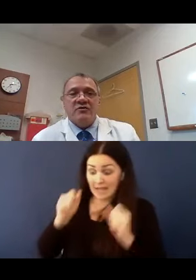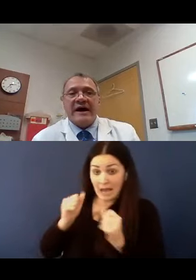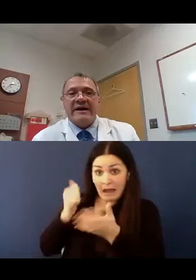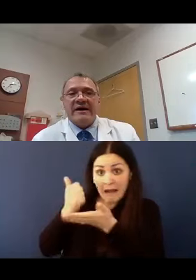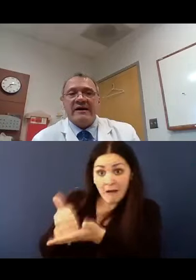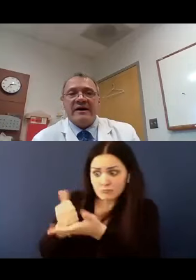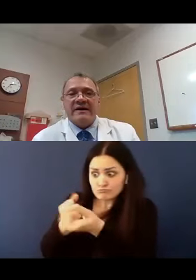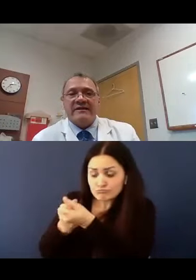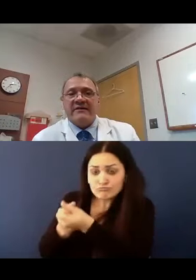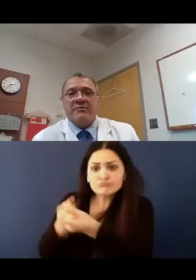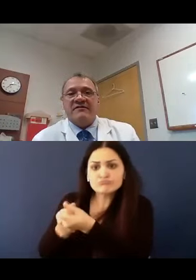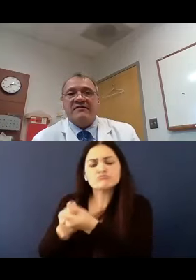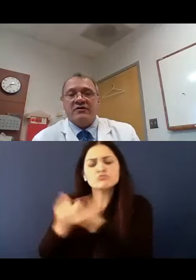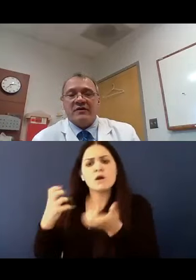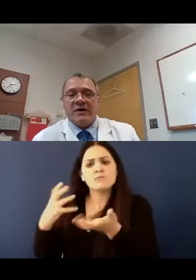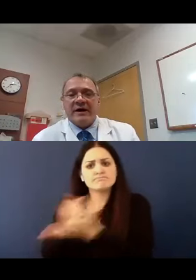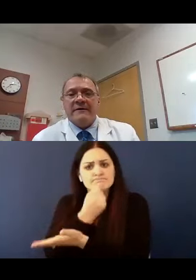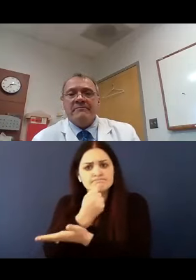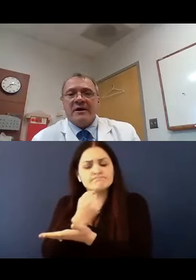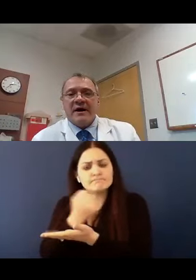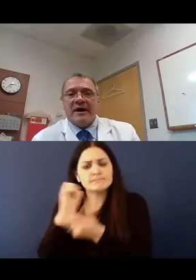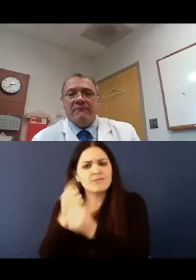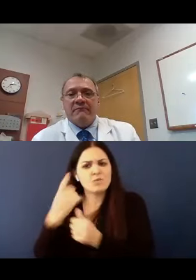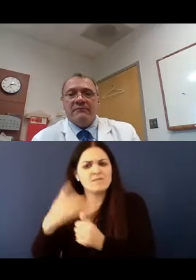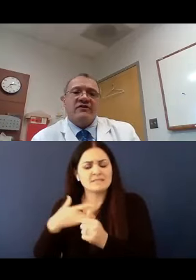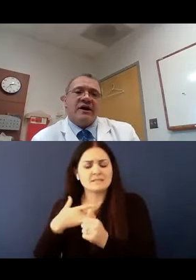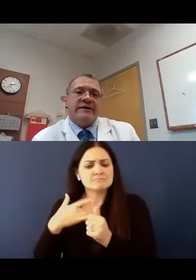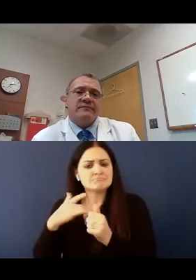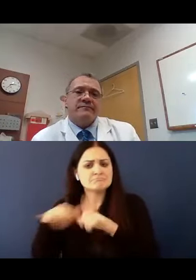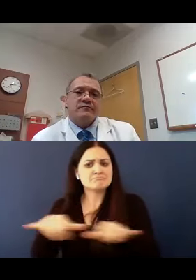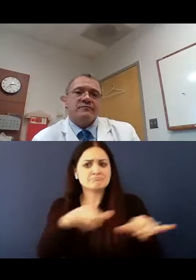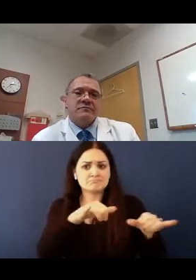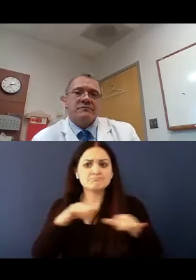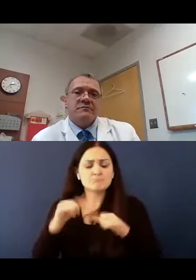and do that. And I think everybody feels that way. Next slide.